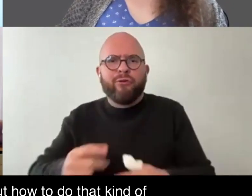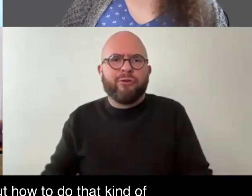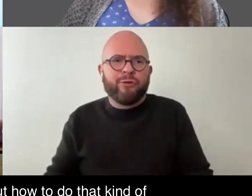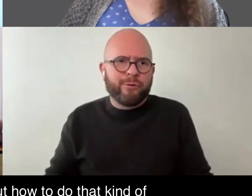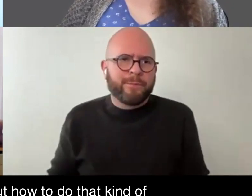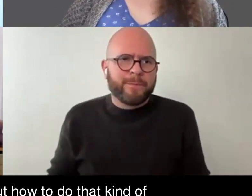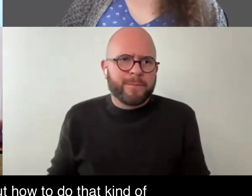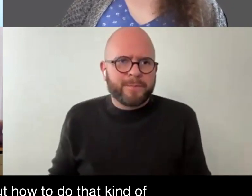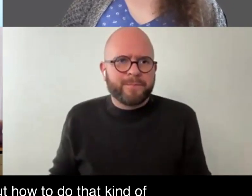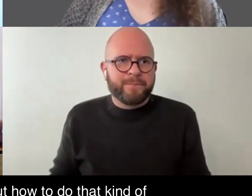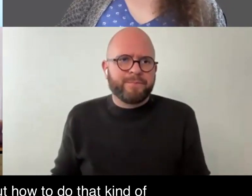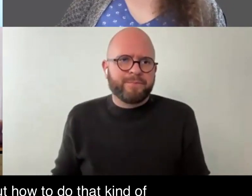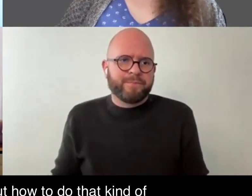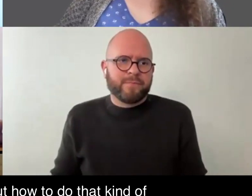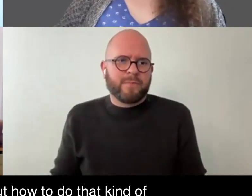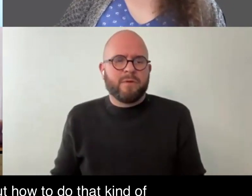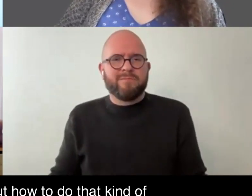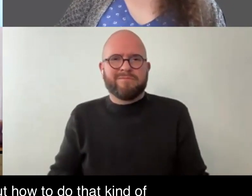living practice.